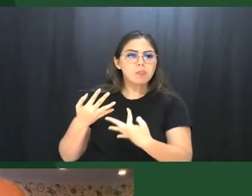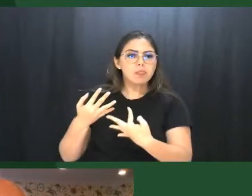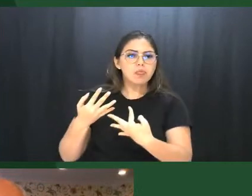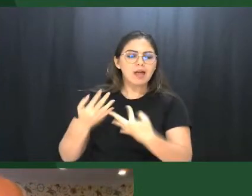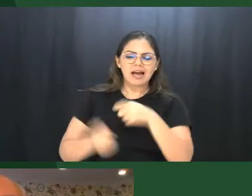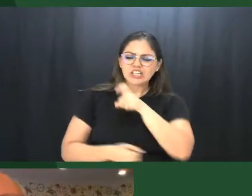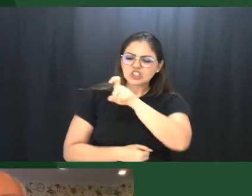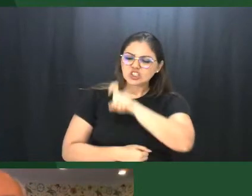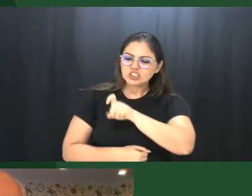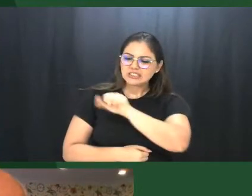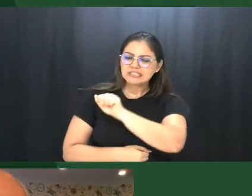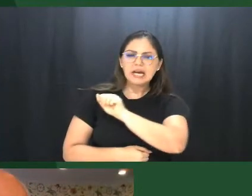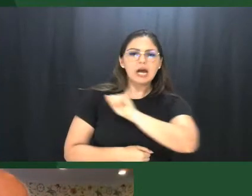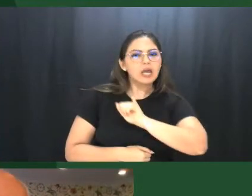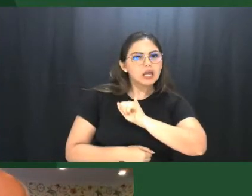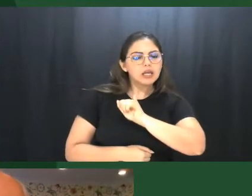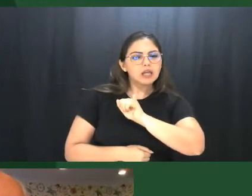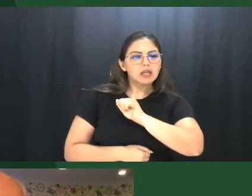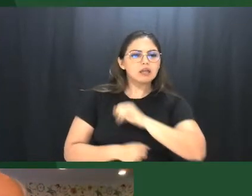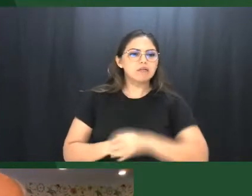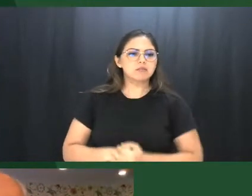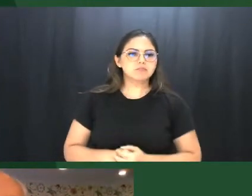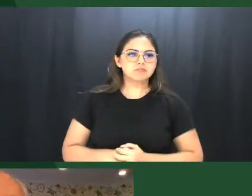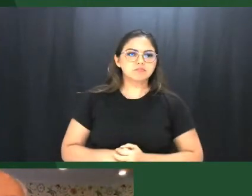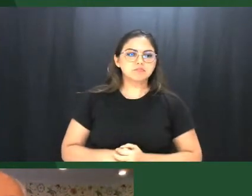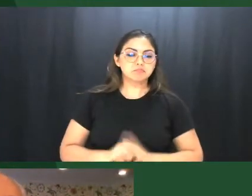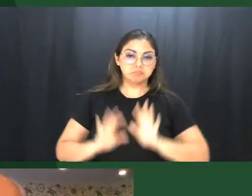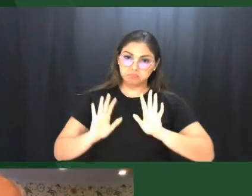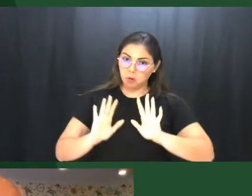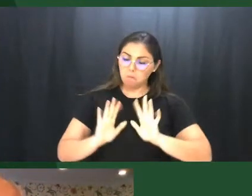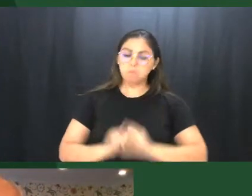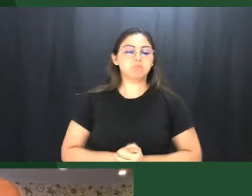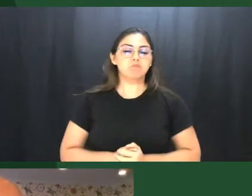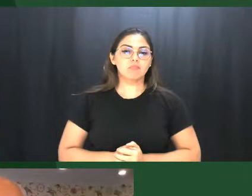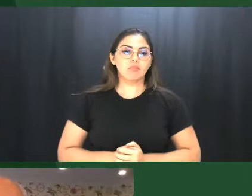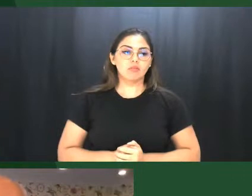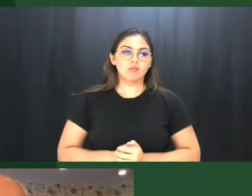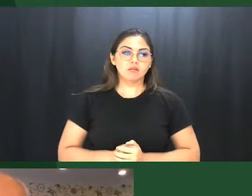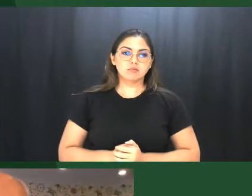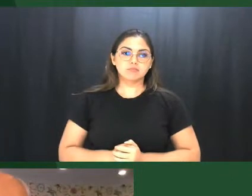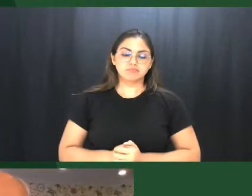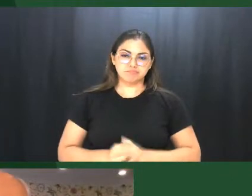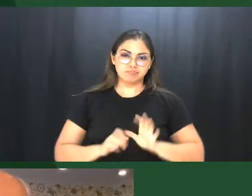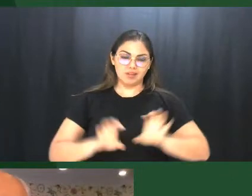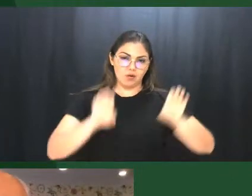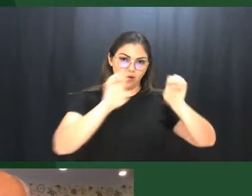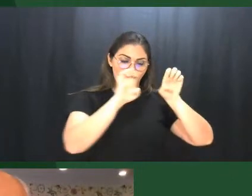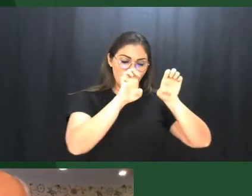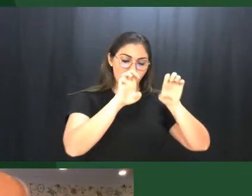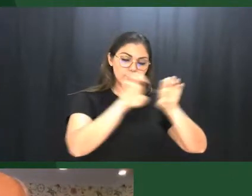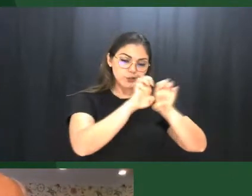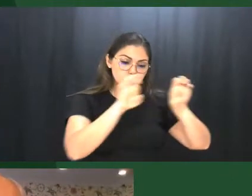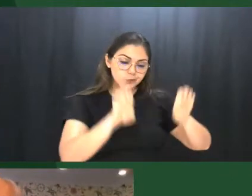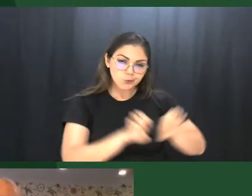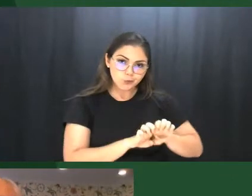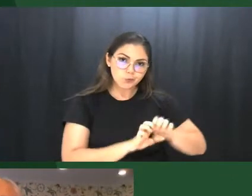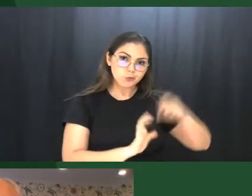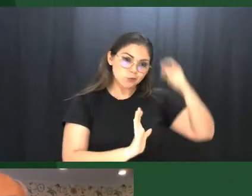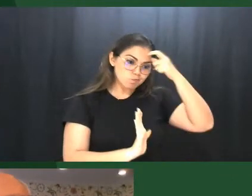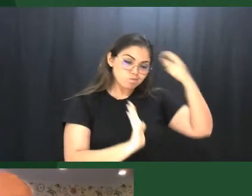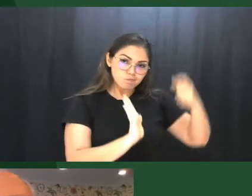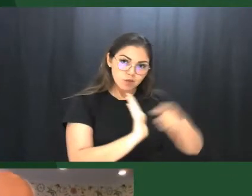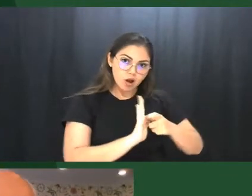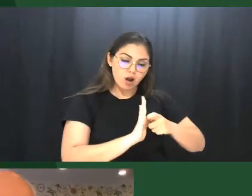The Hci framework is relevant to explainable AI because the current models for explanation